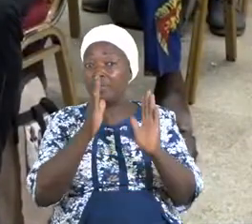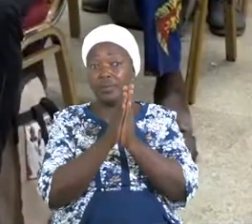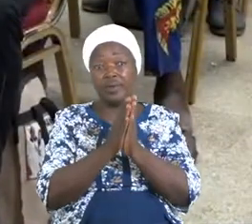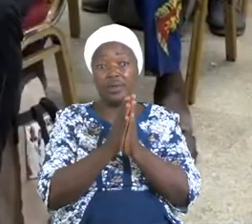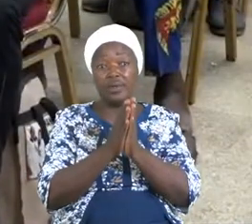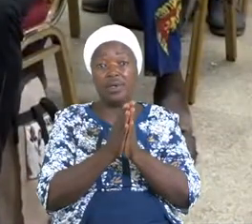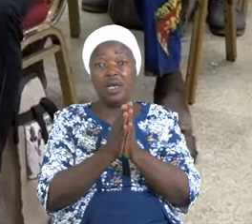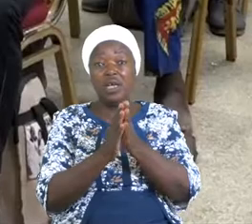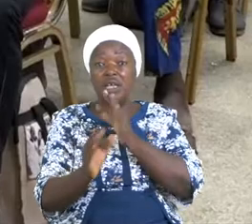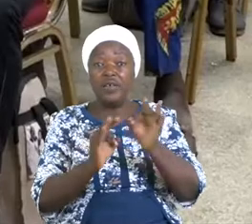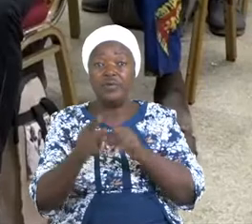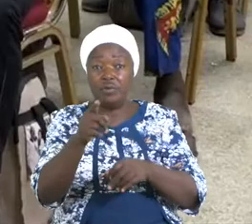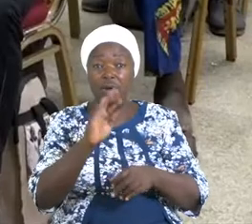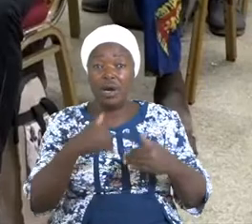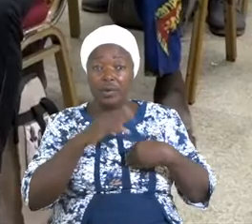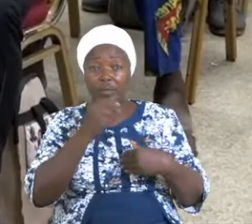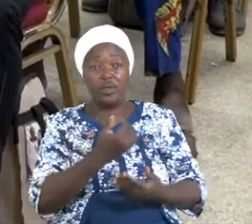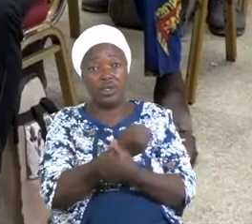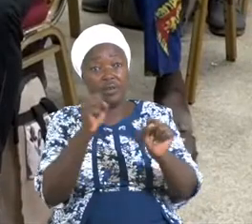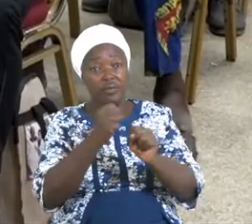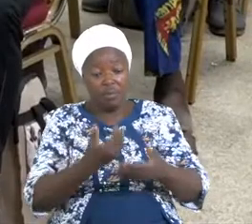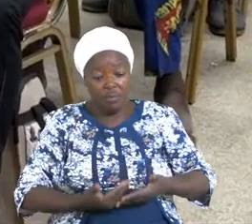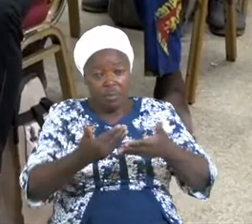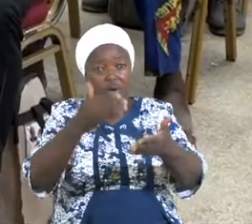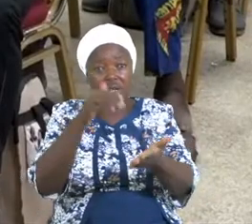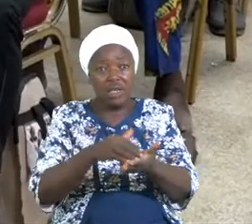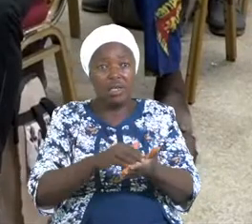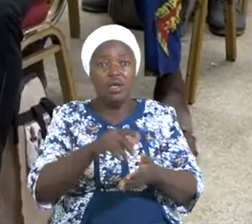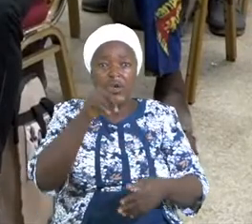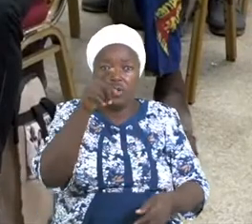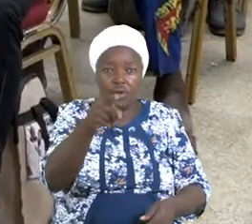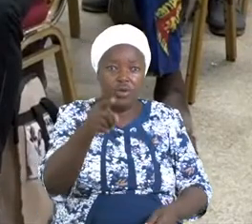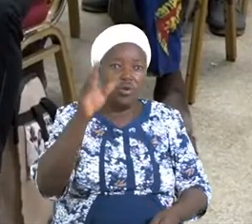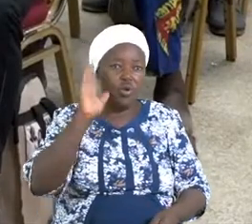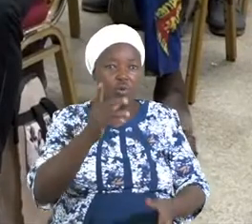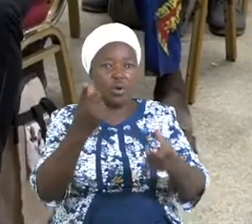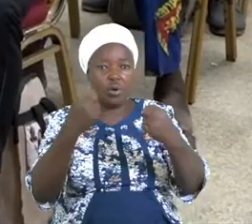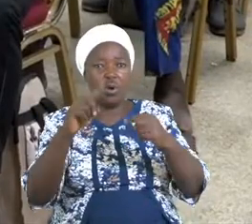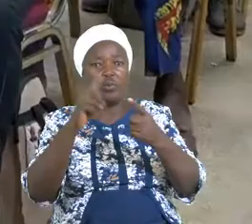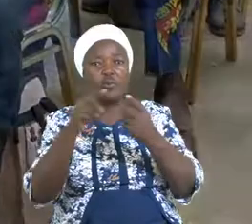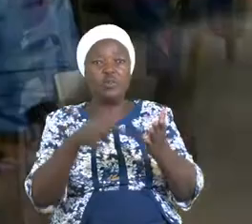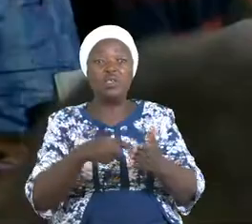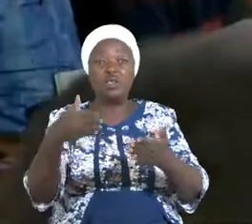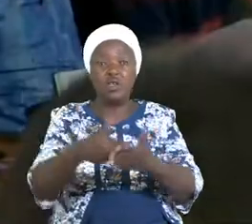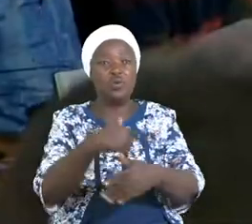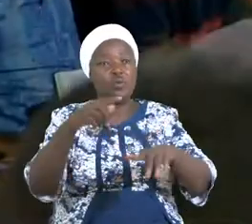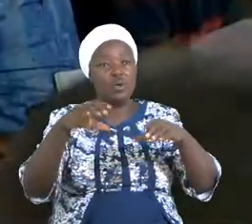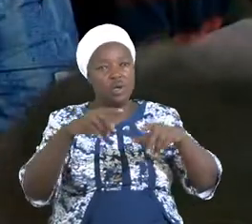have been saved, born again, you will come to this new class.